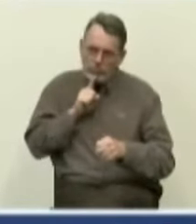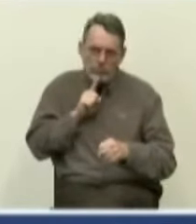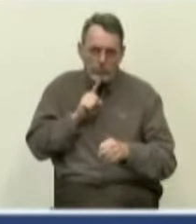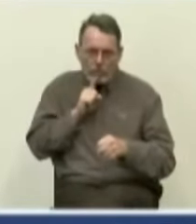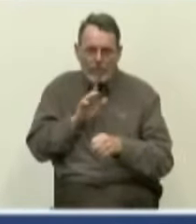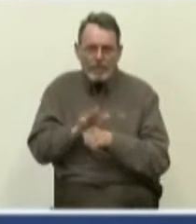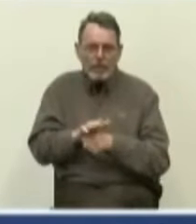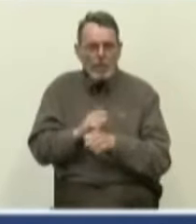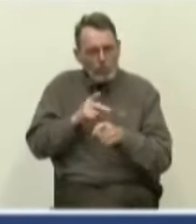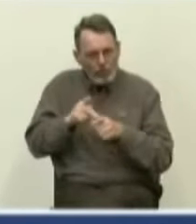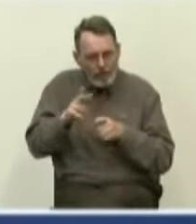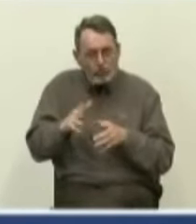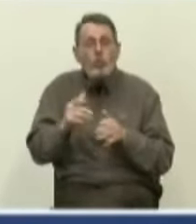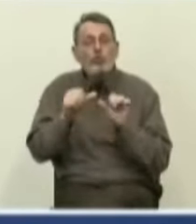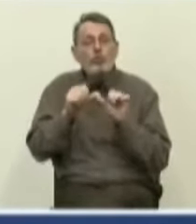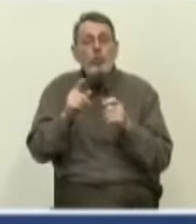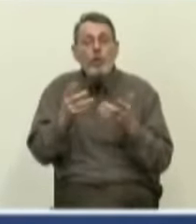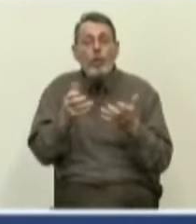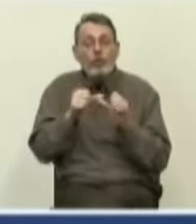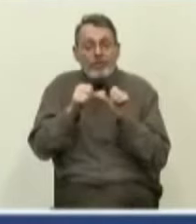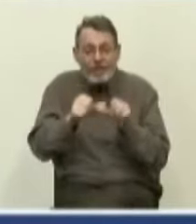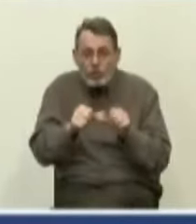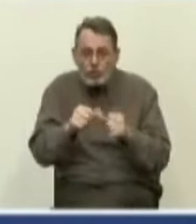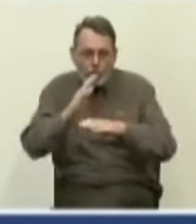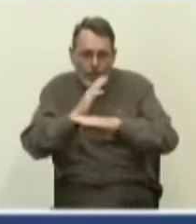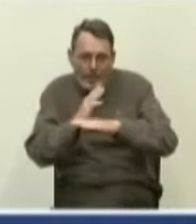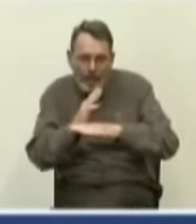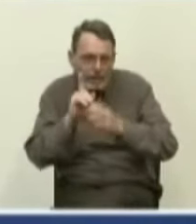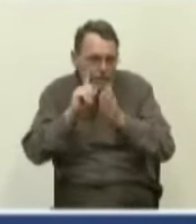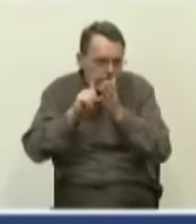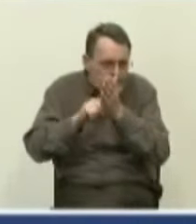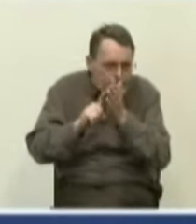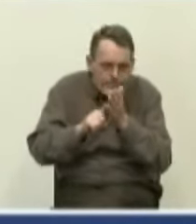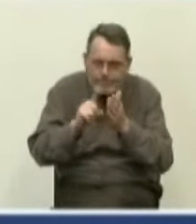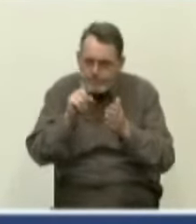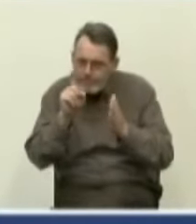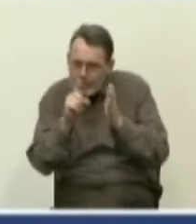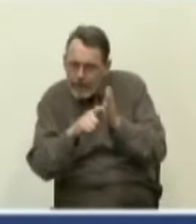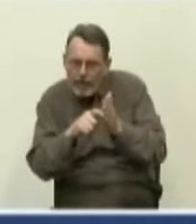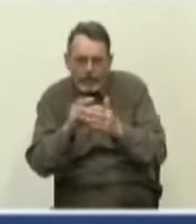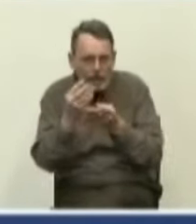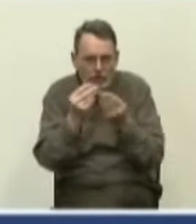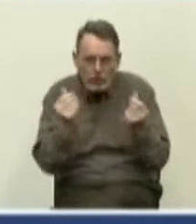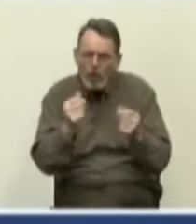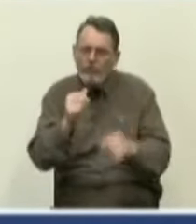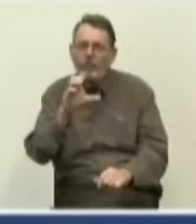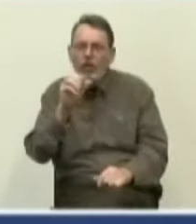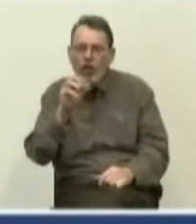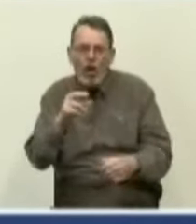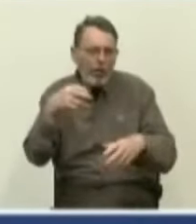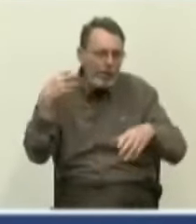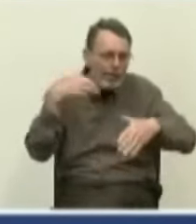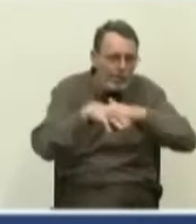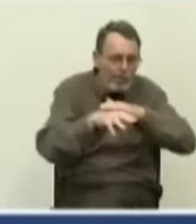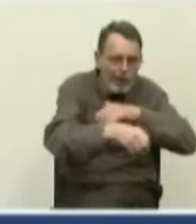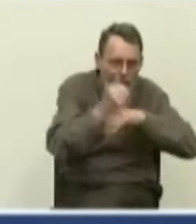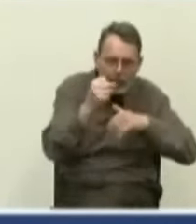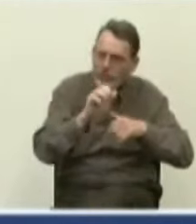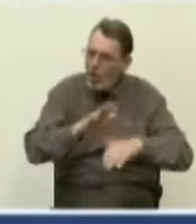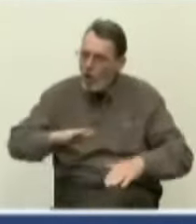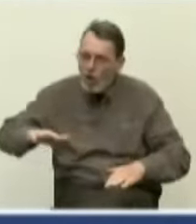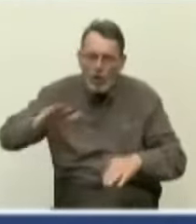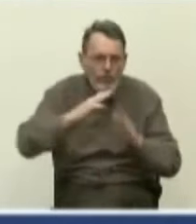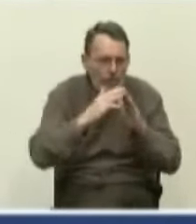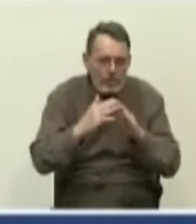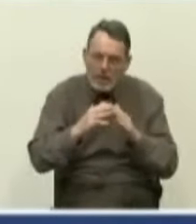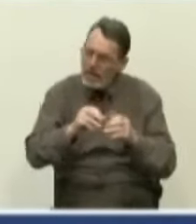to continue to prevent, detect, and solve car break-ins and all crime in our city, and vigorously